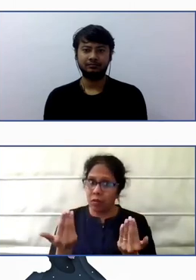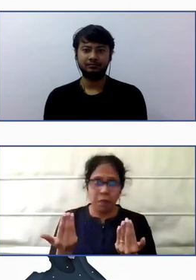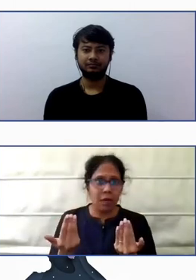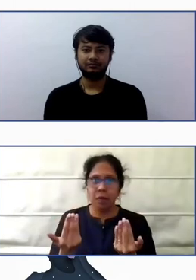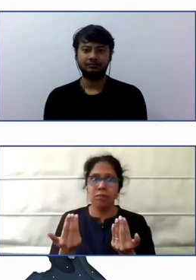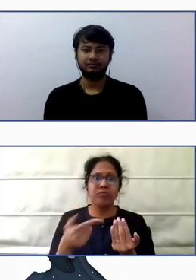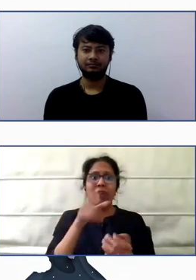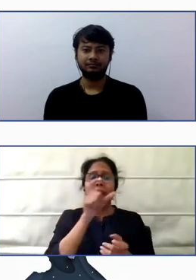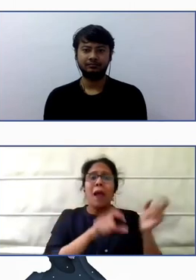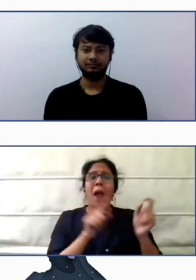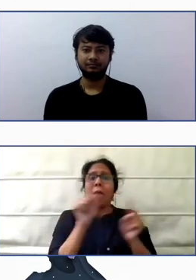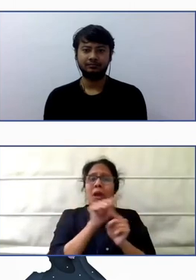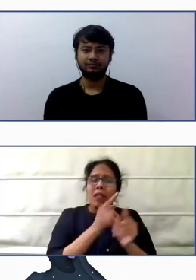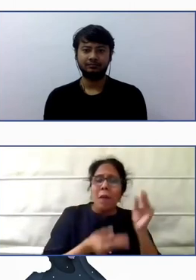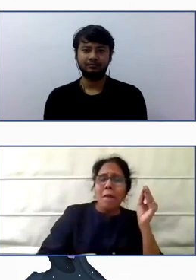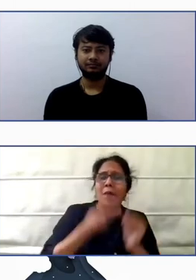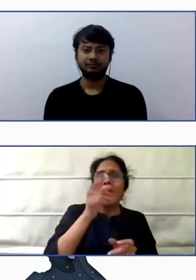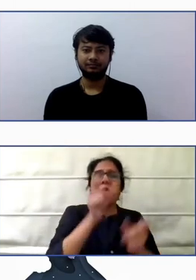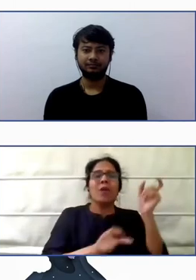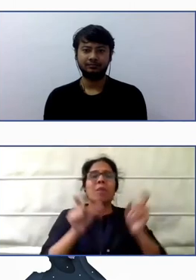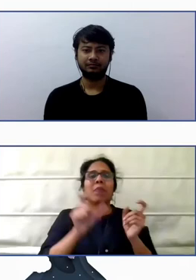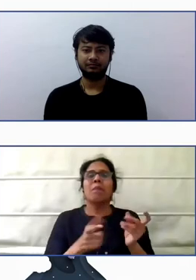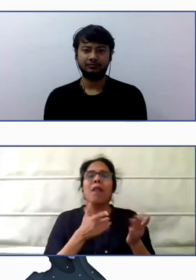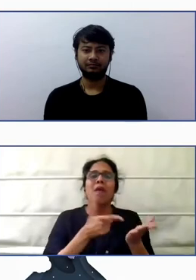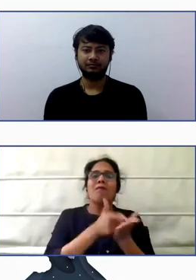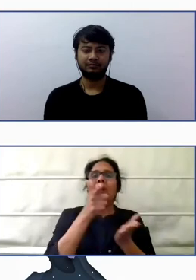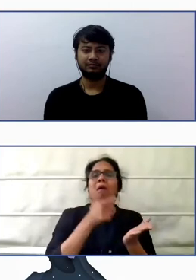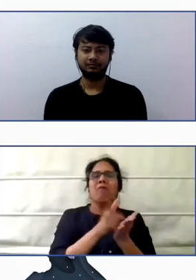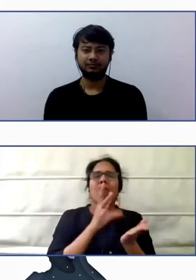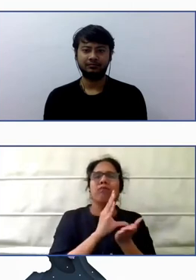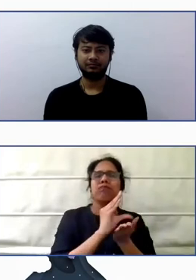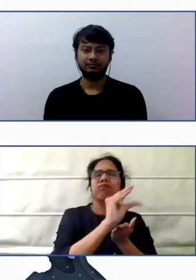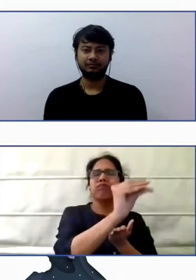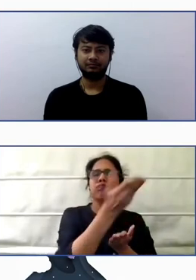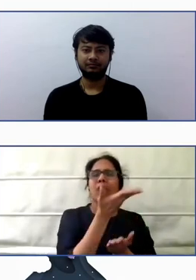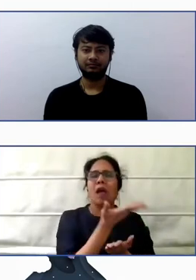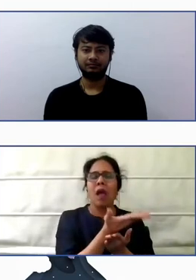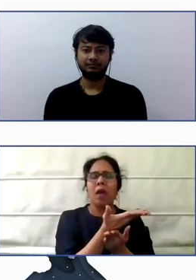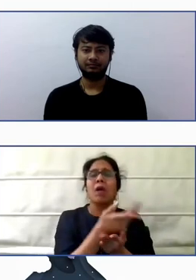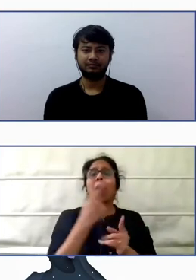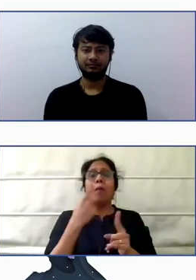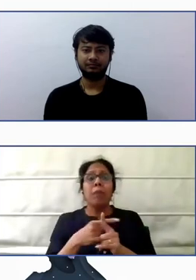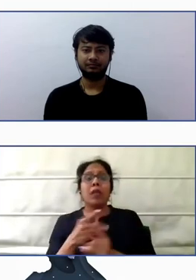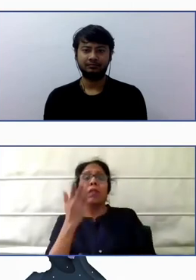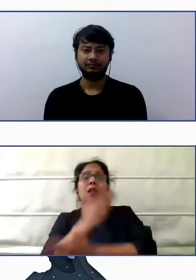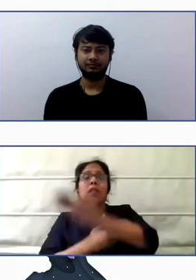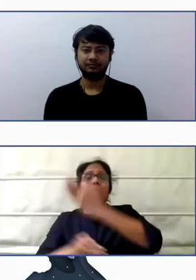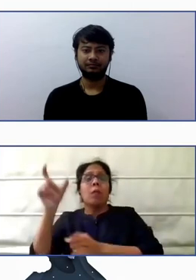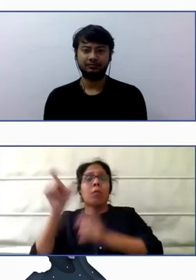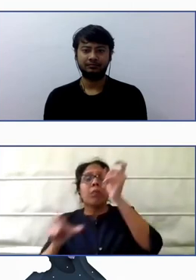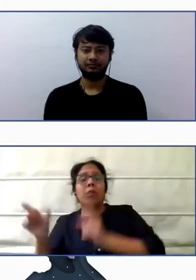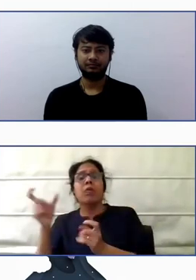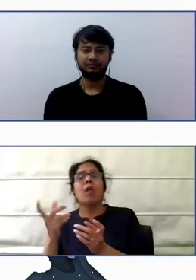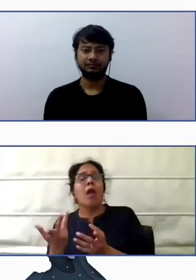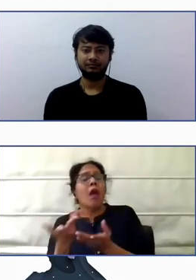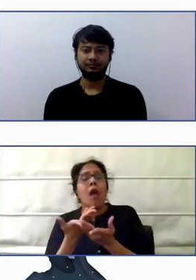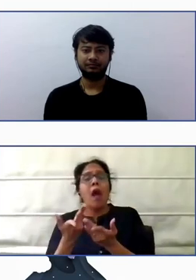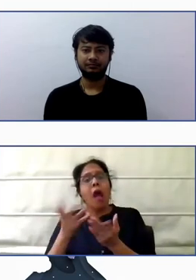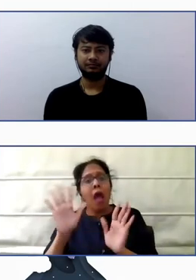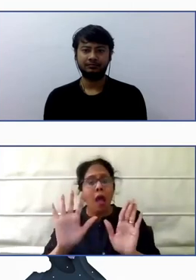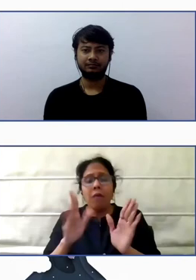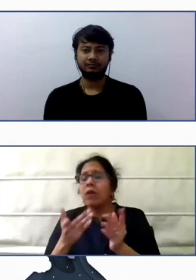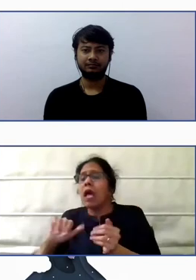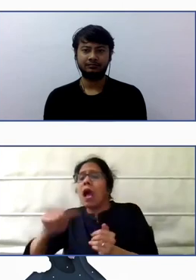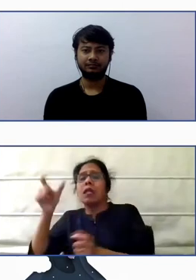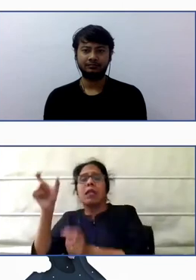and organized sector can at the most hire 1% of people with disability. What happens to the rest of population? Correct.